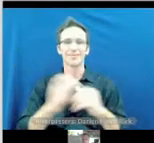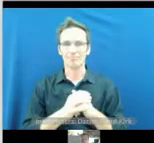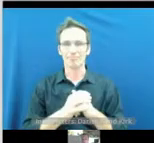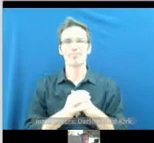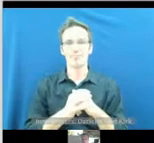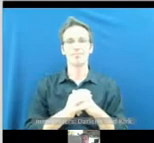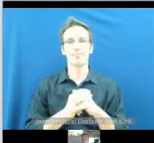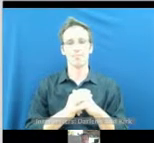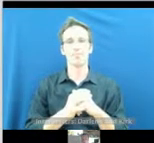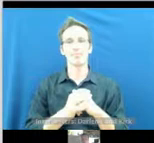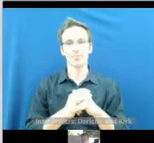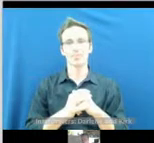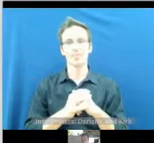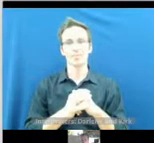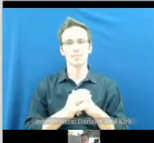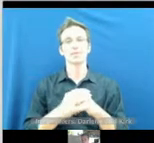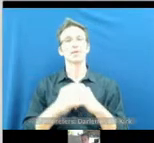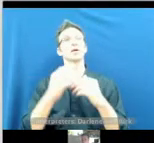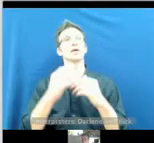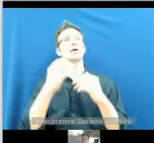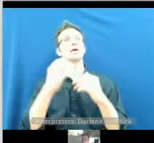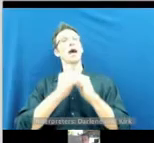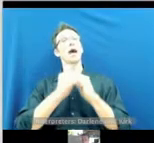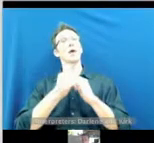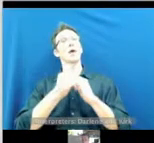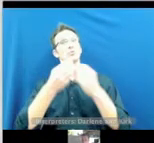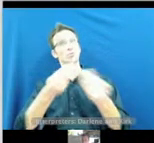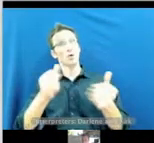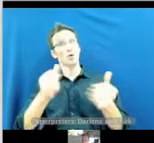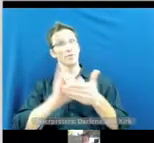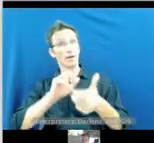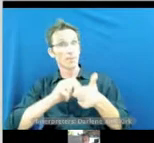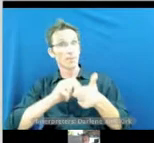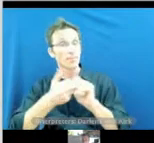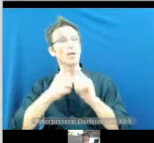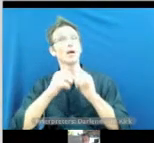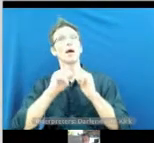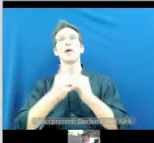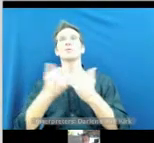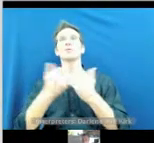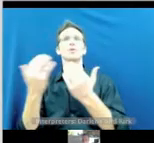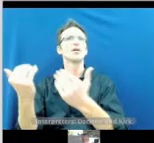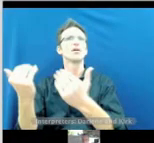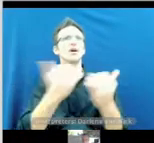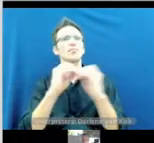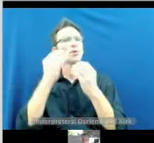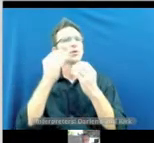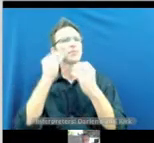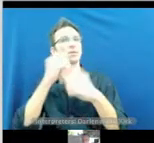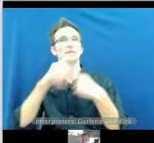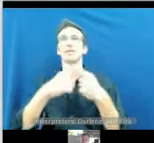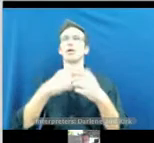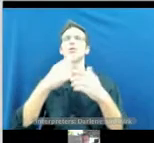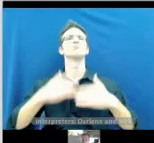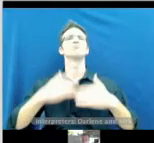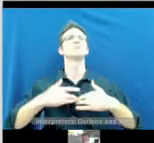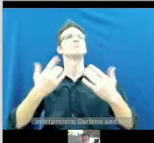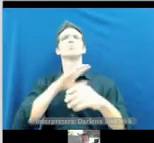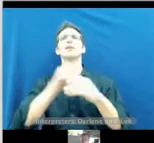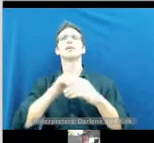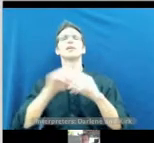So to address this issue and to get a little more information about sort of the current pulse of the interpreter education